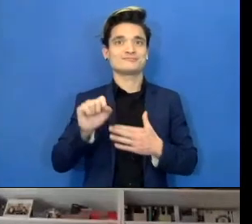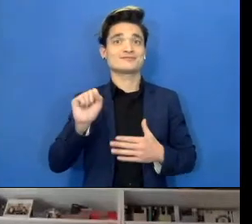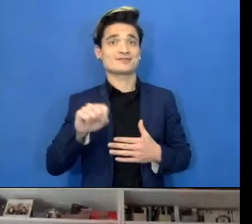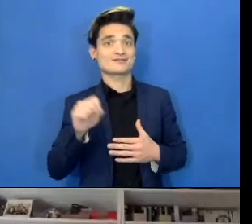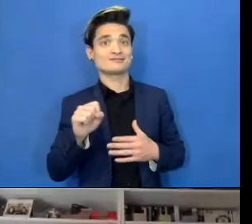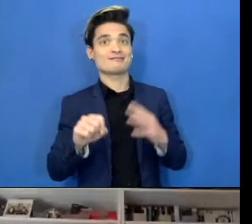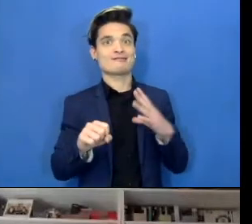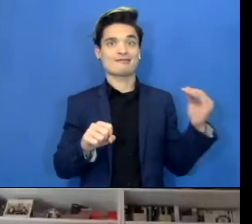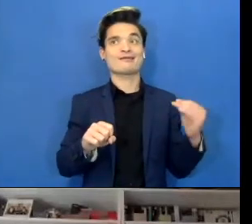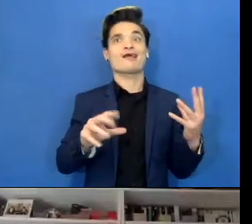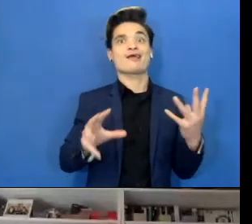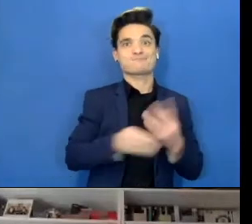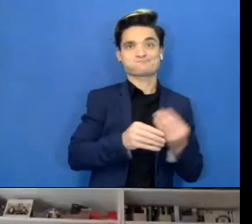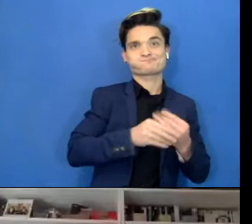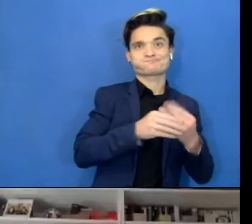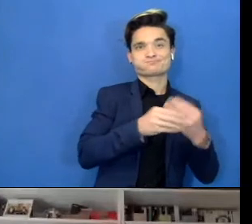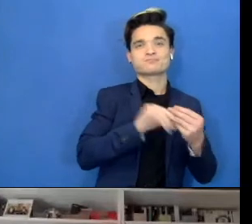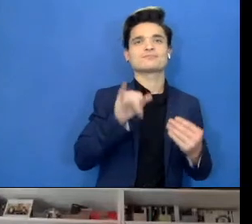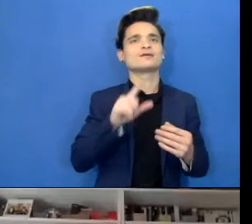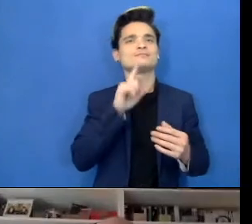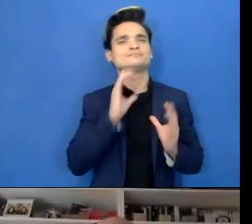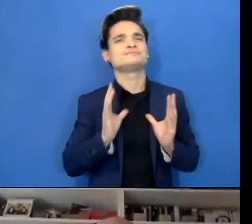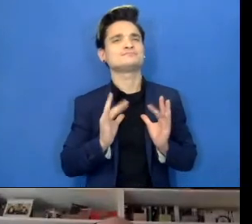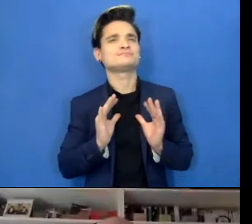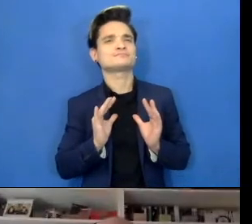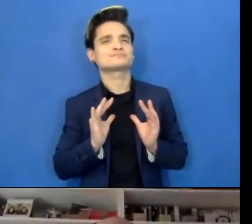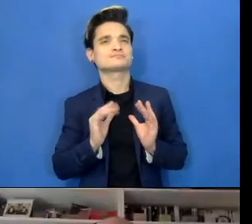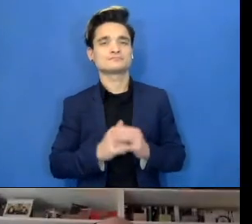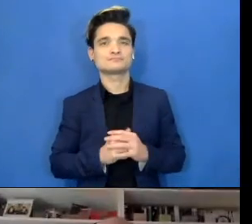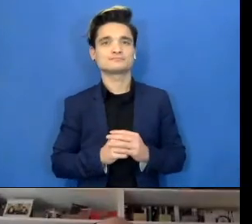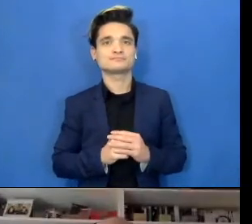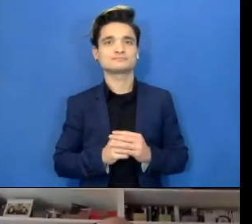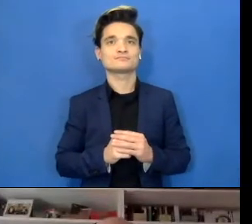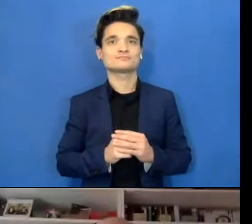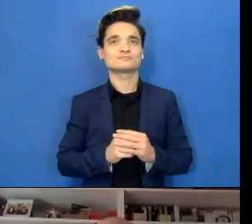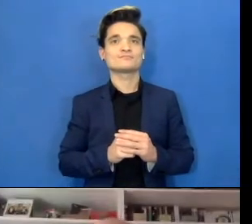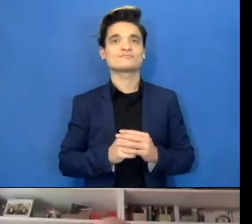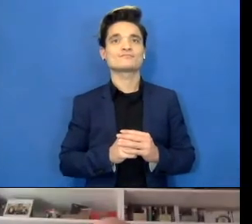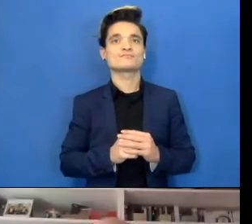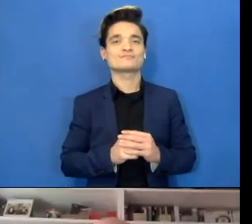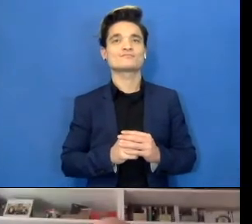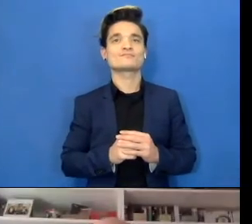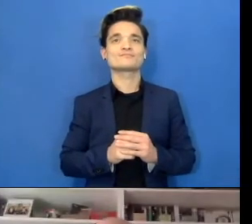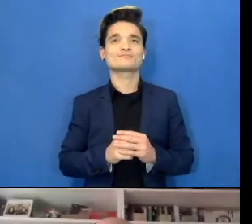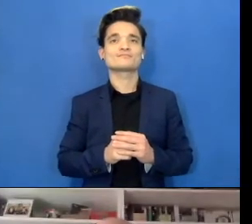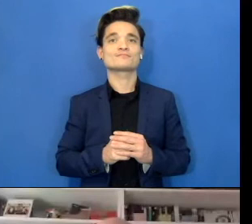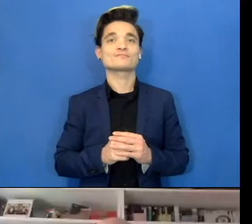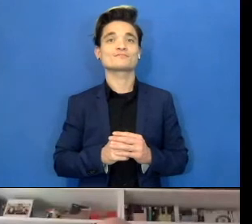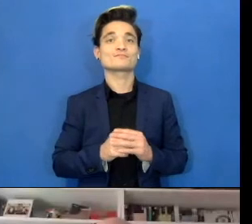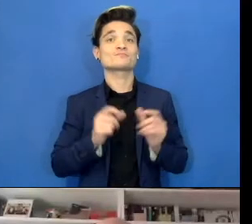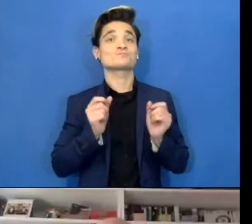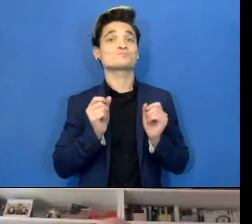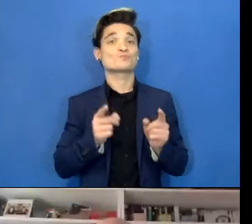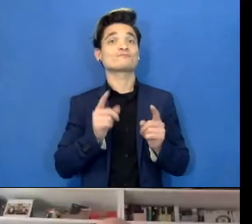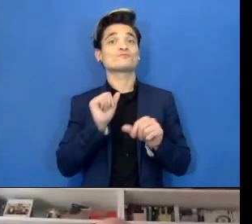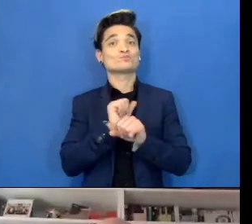is one of the main ways that improv works, right? But what if you find yourself in a situation